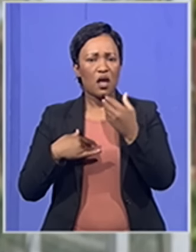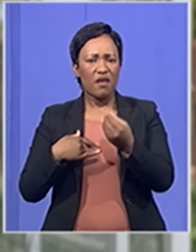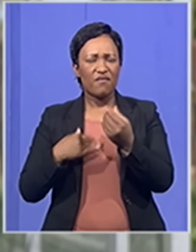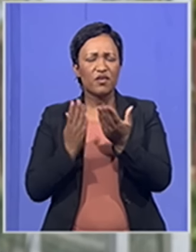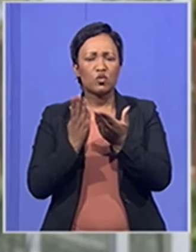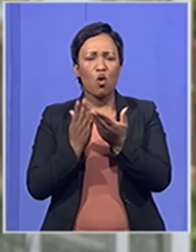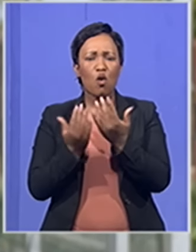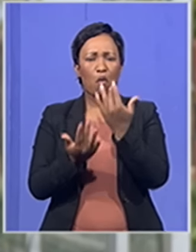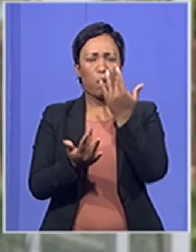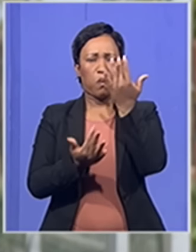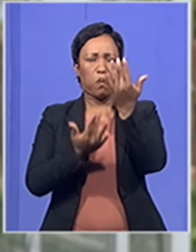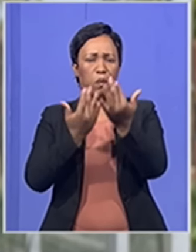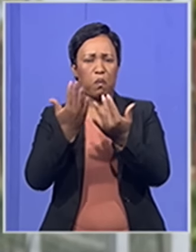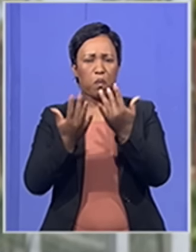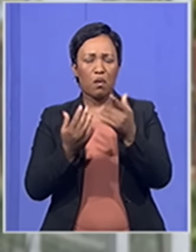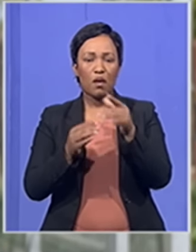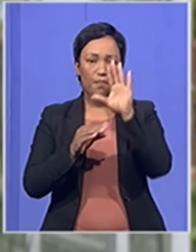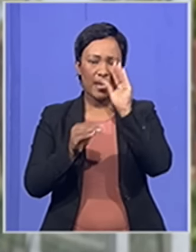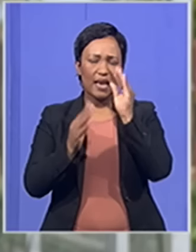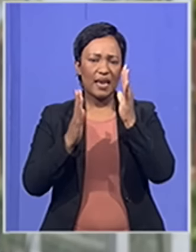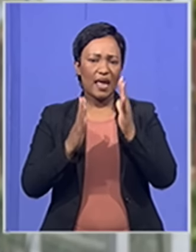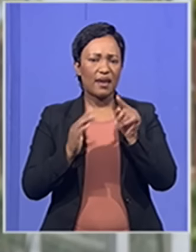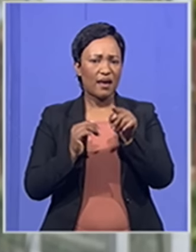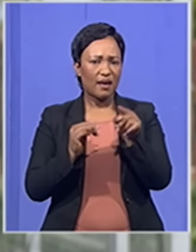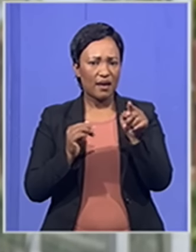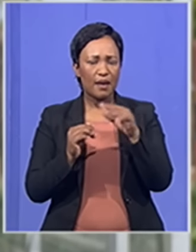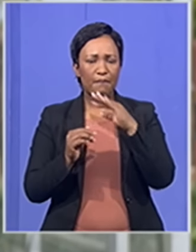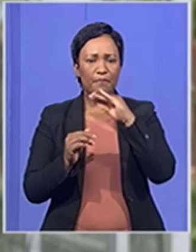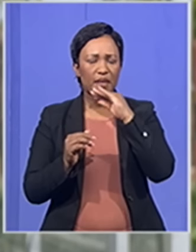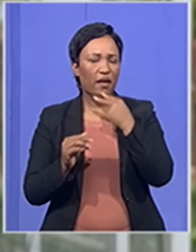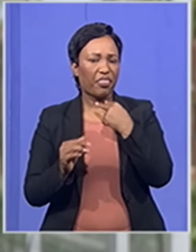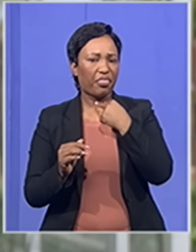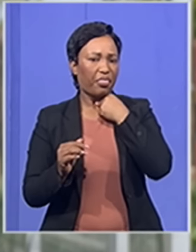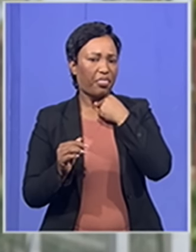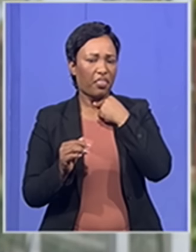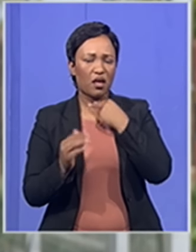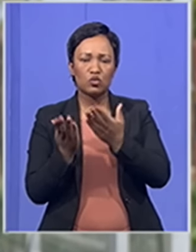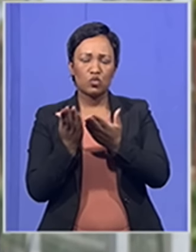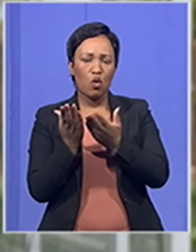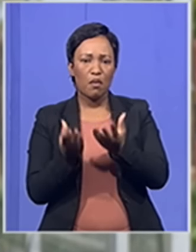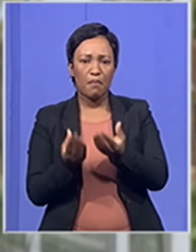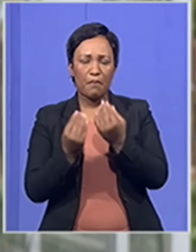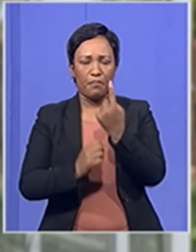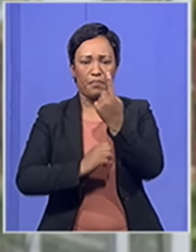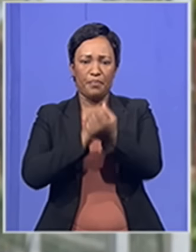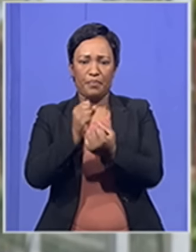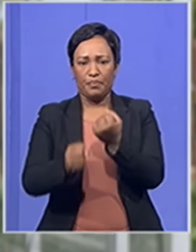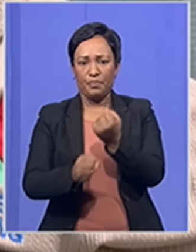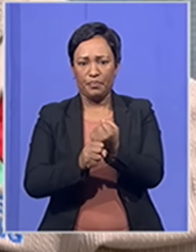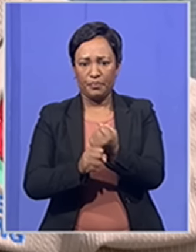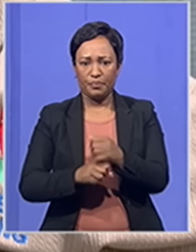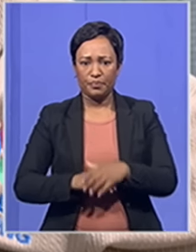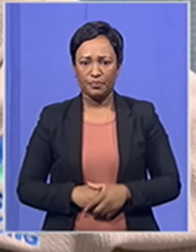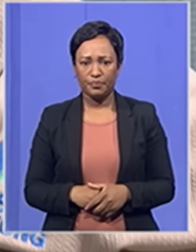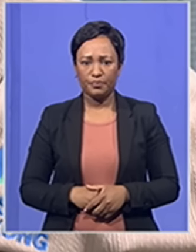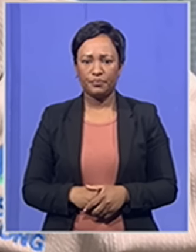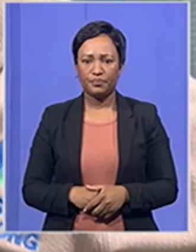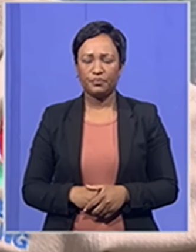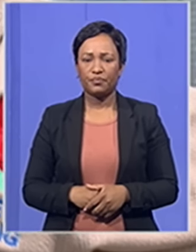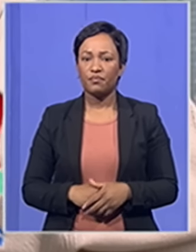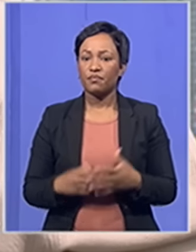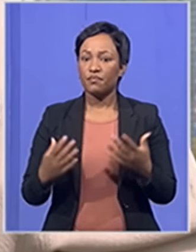gore baithuti bangwe kgotsa barutwana bangwe ba tla retelelwa ke go bona fa ba ithutelang gona ngwaga e tlang. Puso ya sokola gore